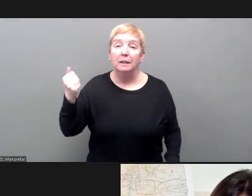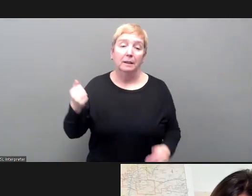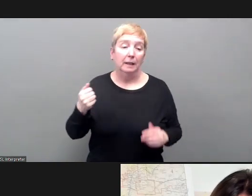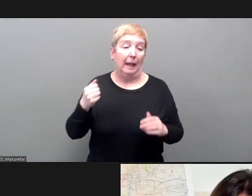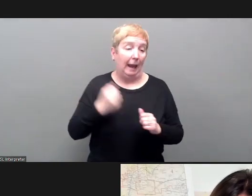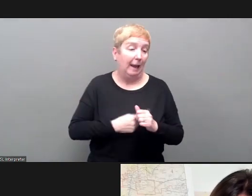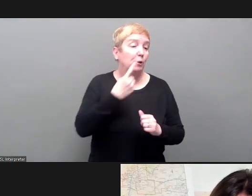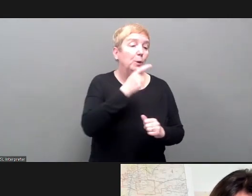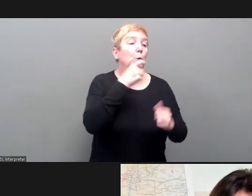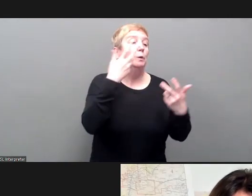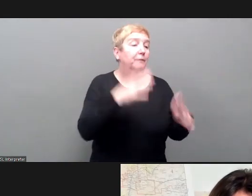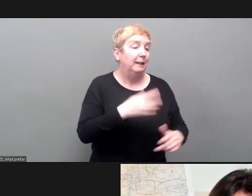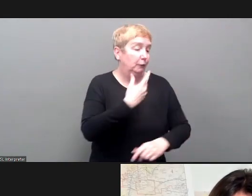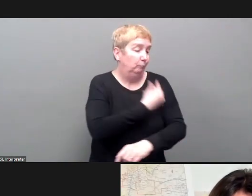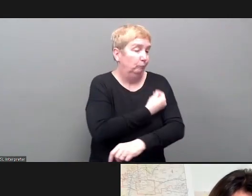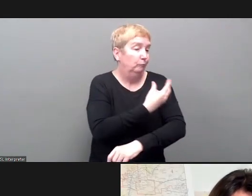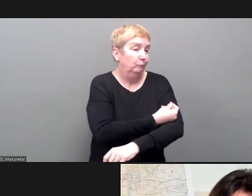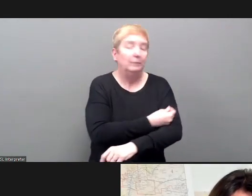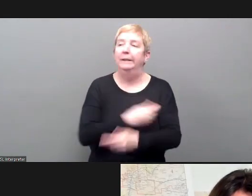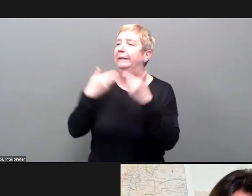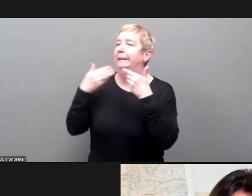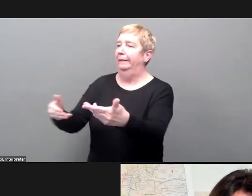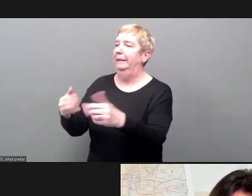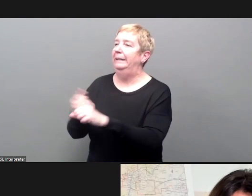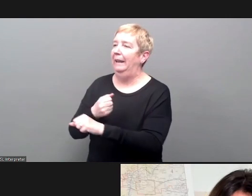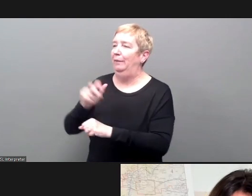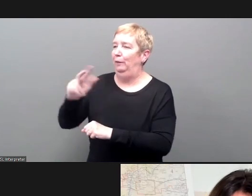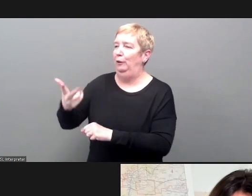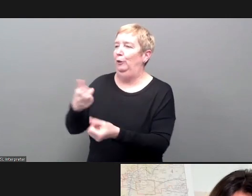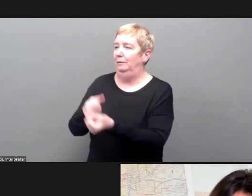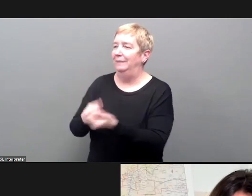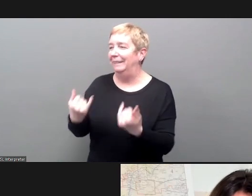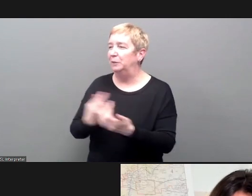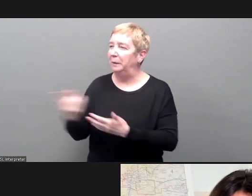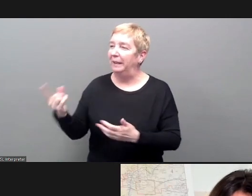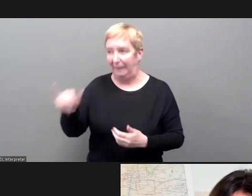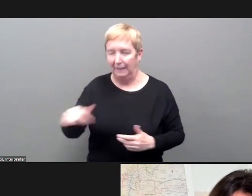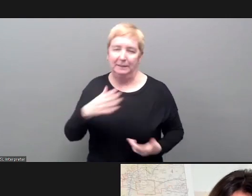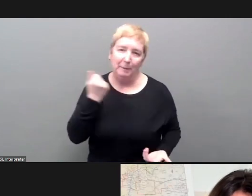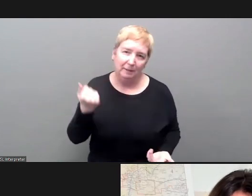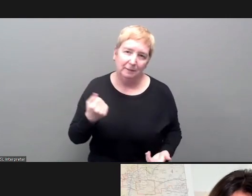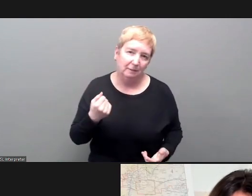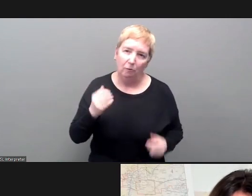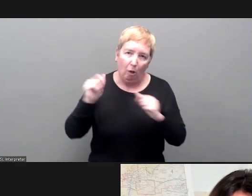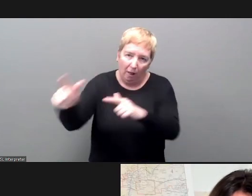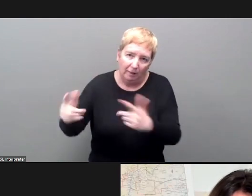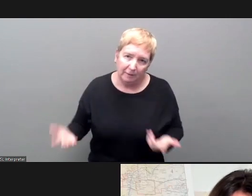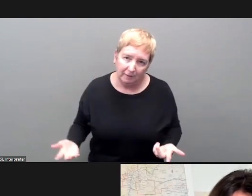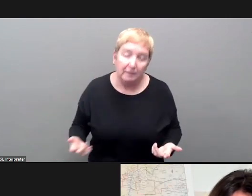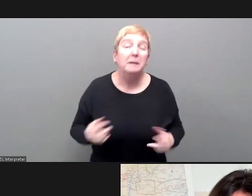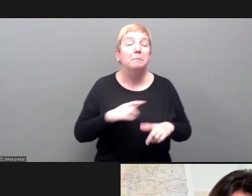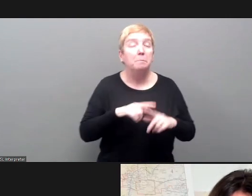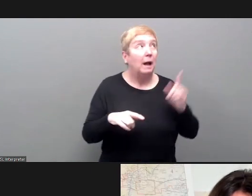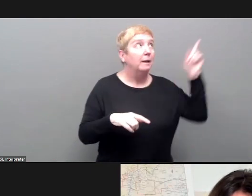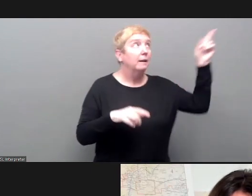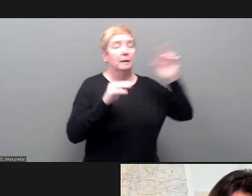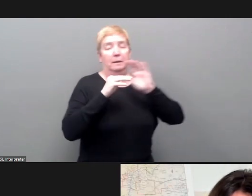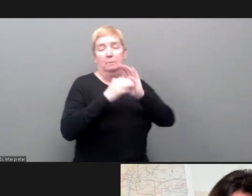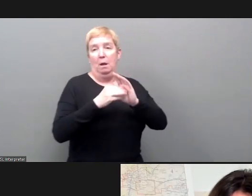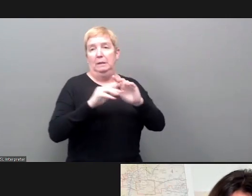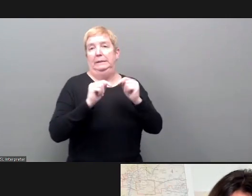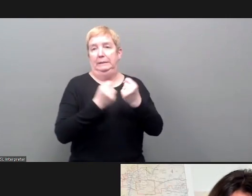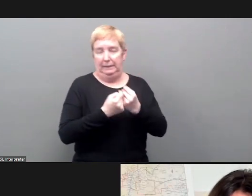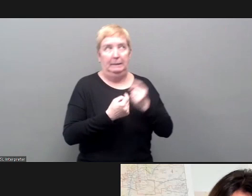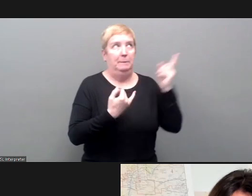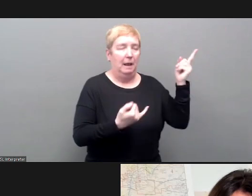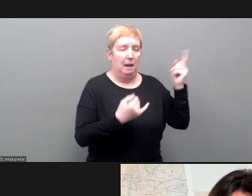week. That would be the best. It can give us the most. But you're right. And we're working on the modeling team about trying to have a better way